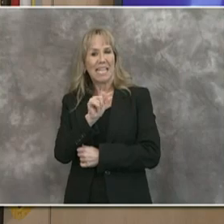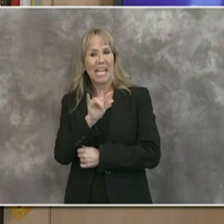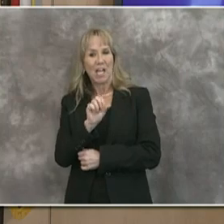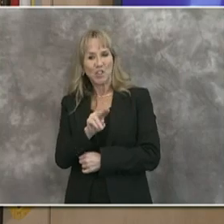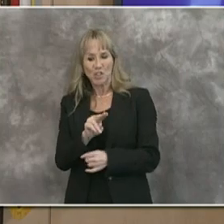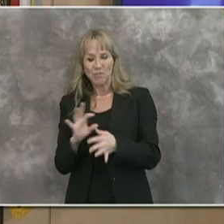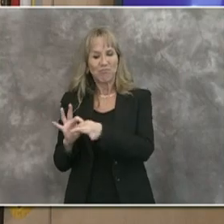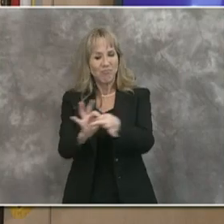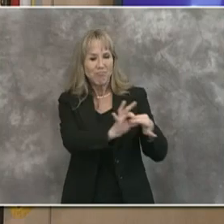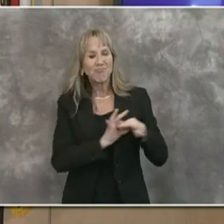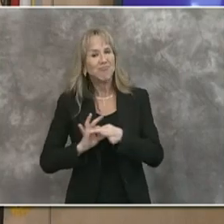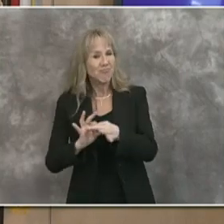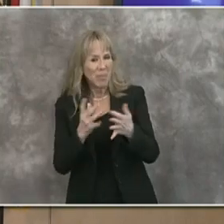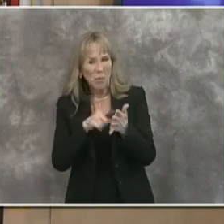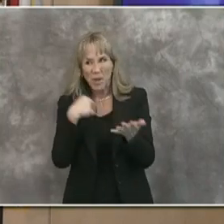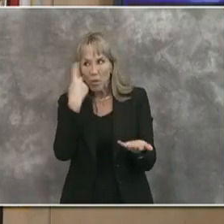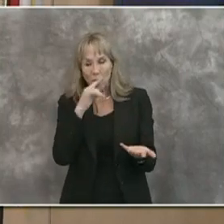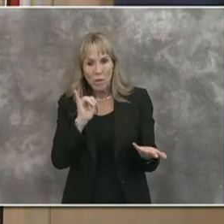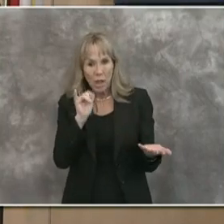respond.